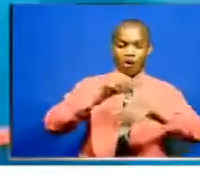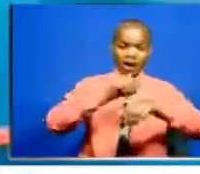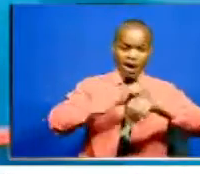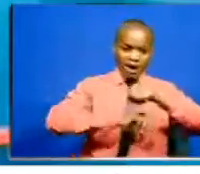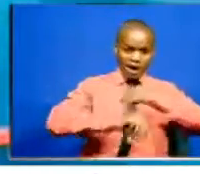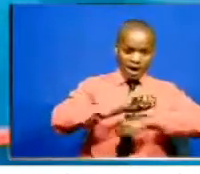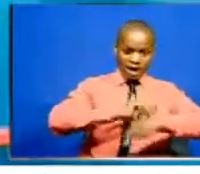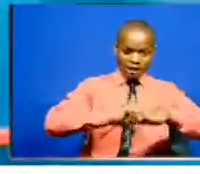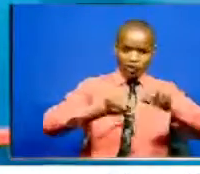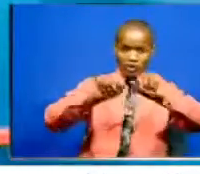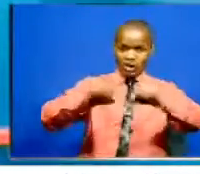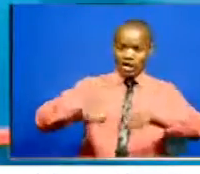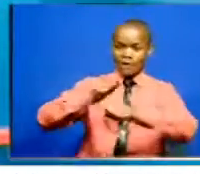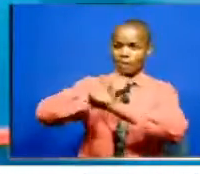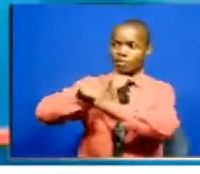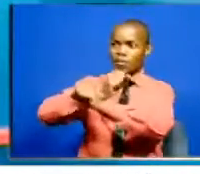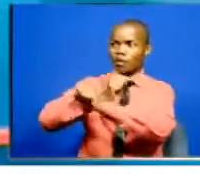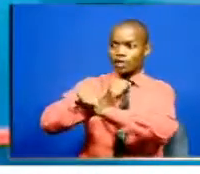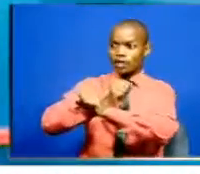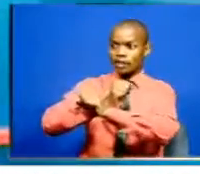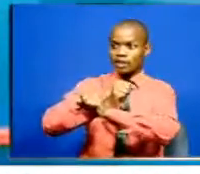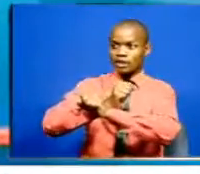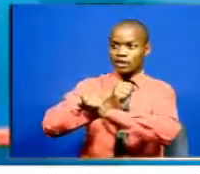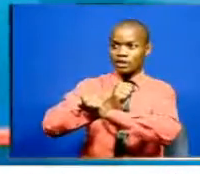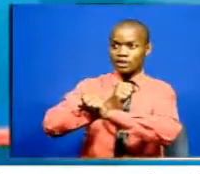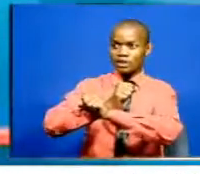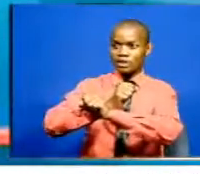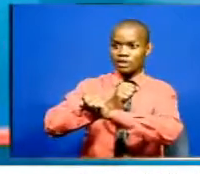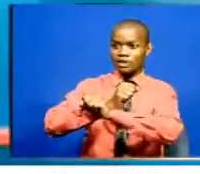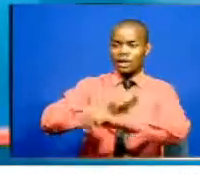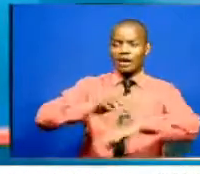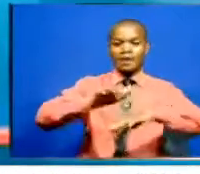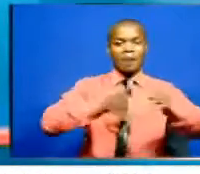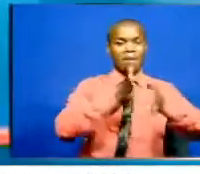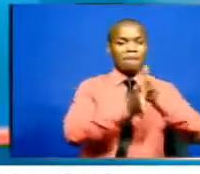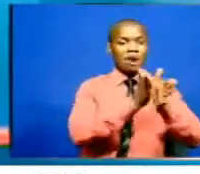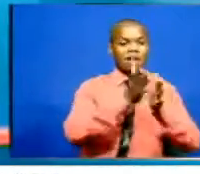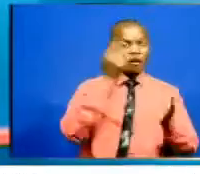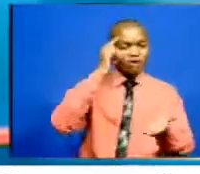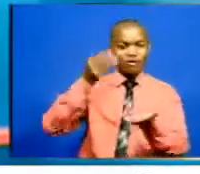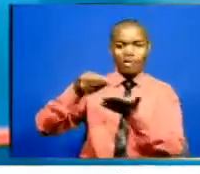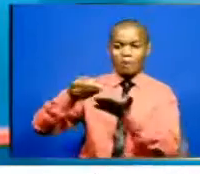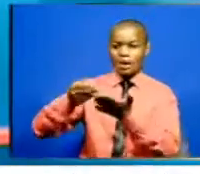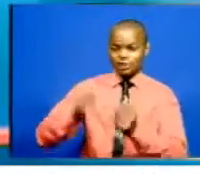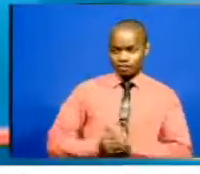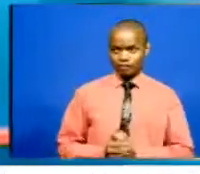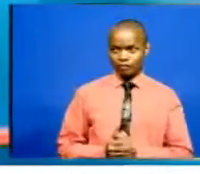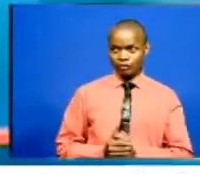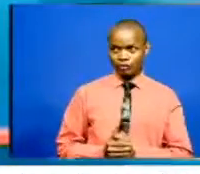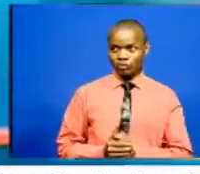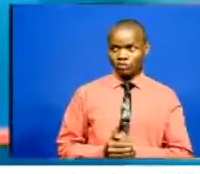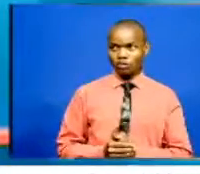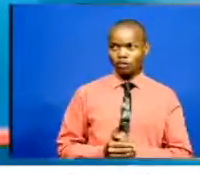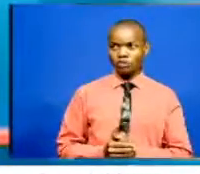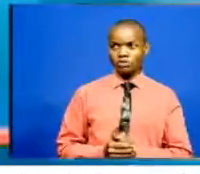in a preventive mode than in a curative mode? Yes, today